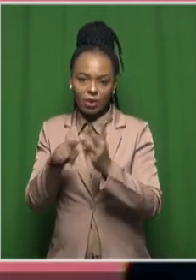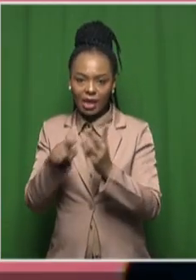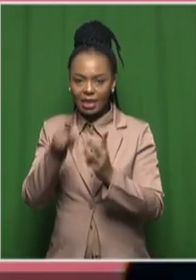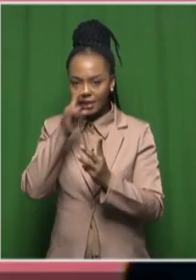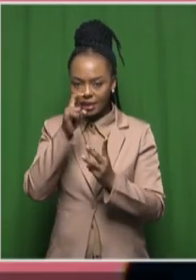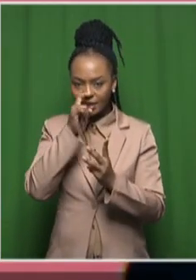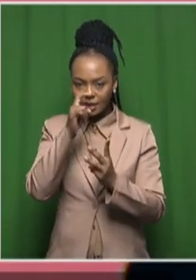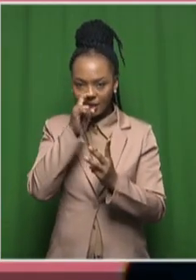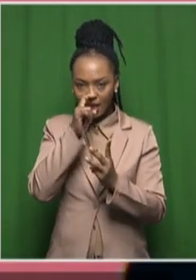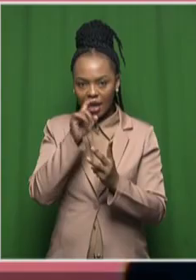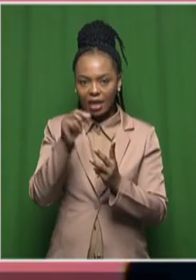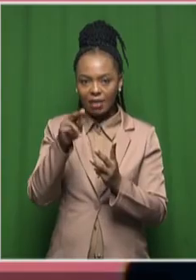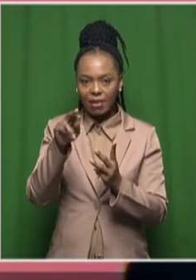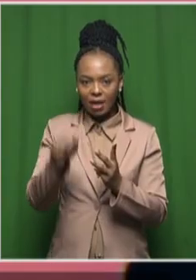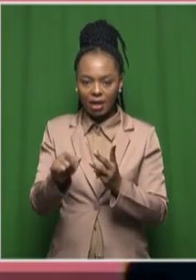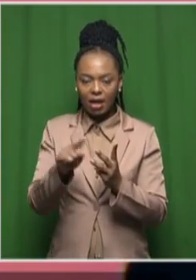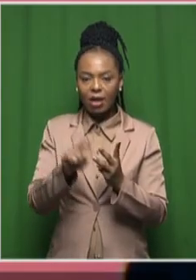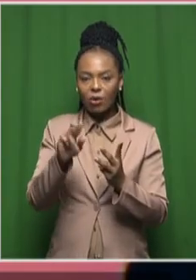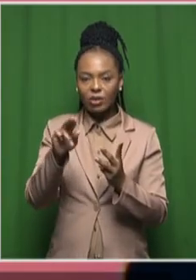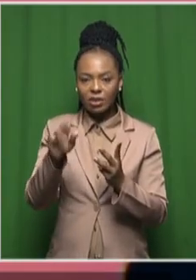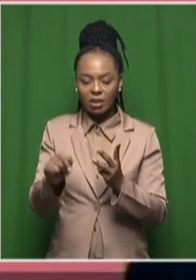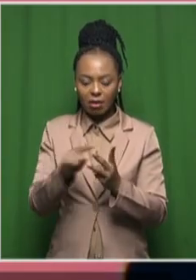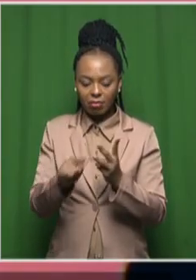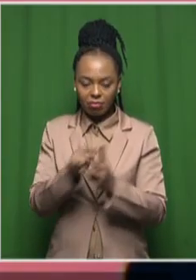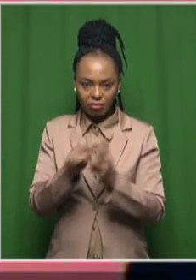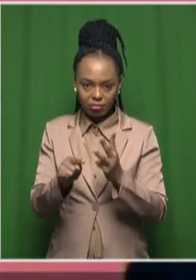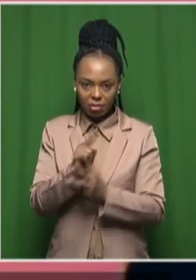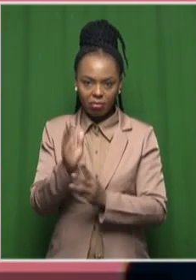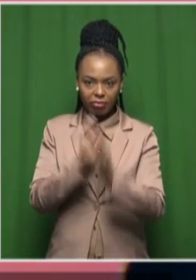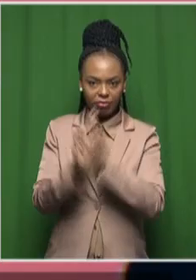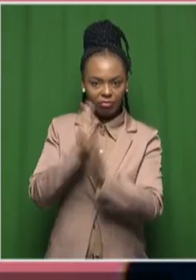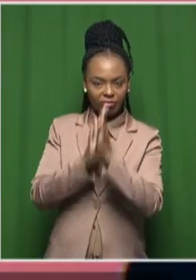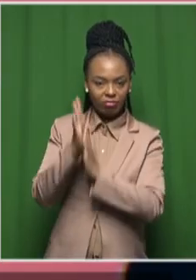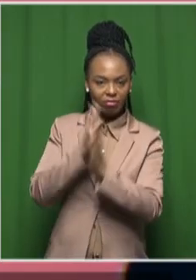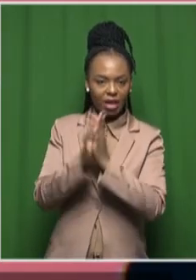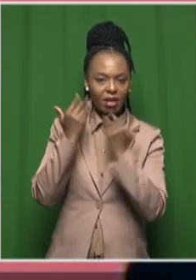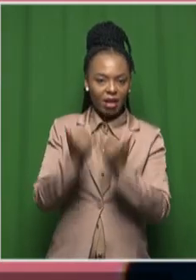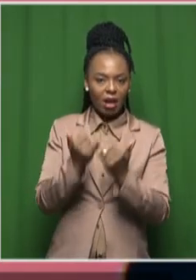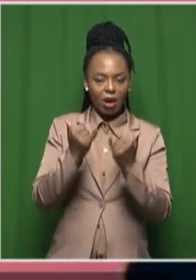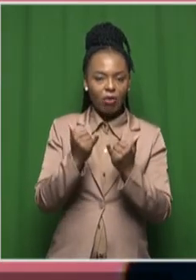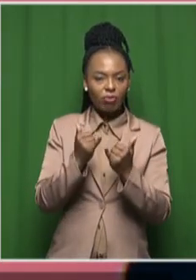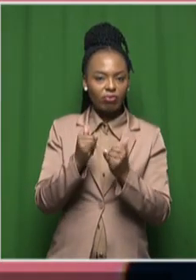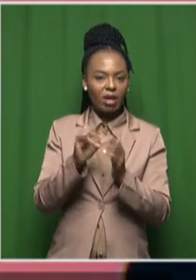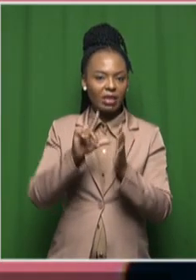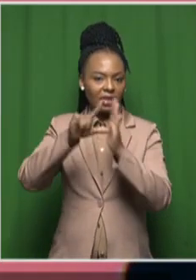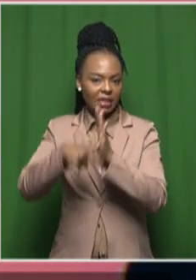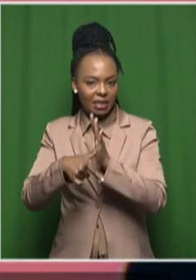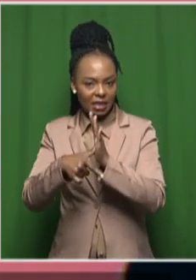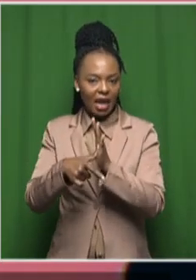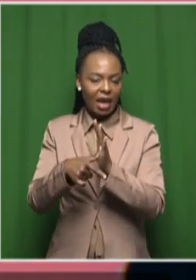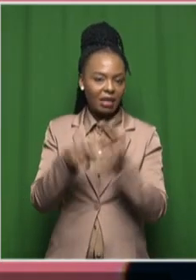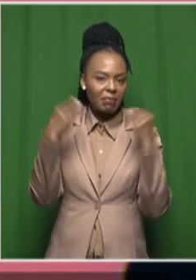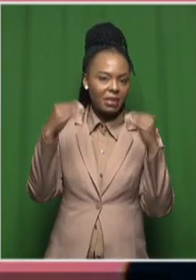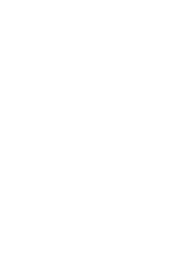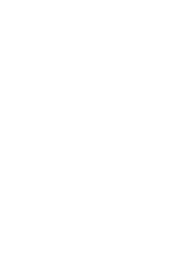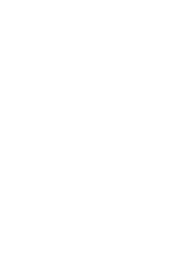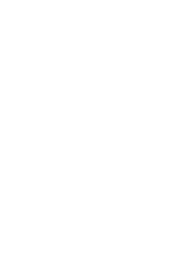Viveka and Rucita Vassen, were showing at this year's Decorex, talking to us about the design industry and the design trends.